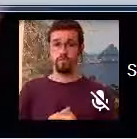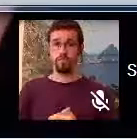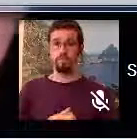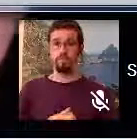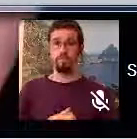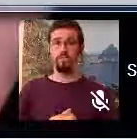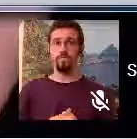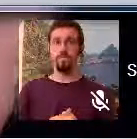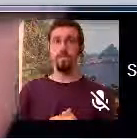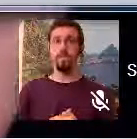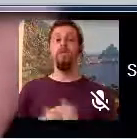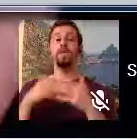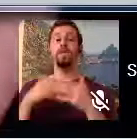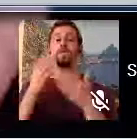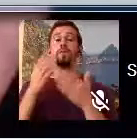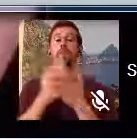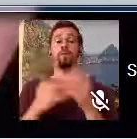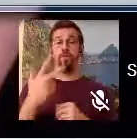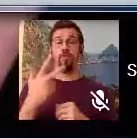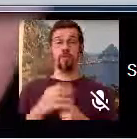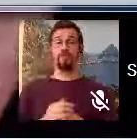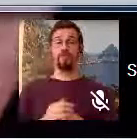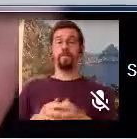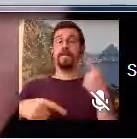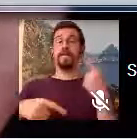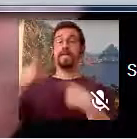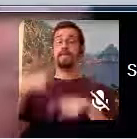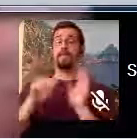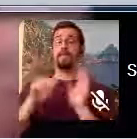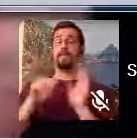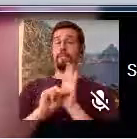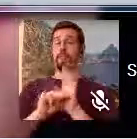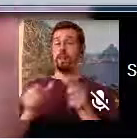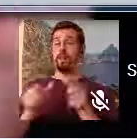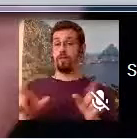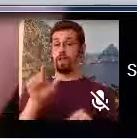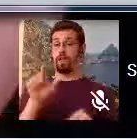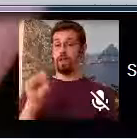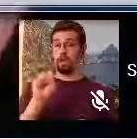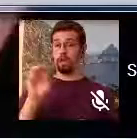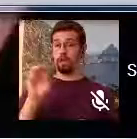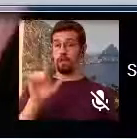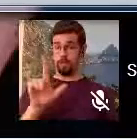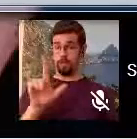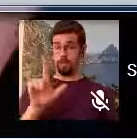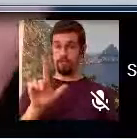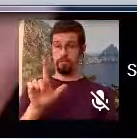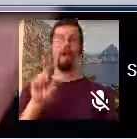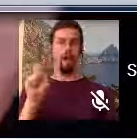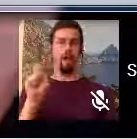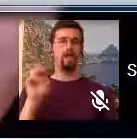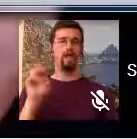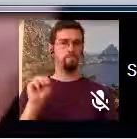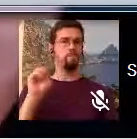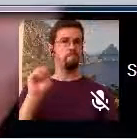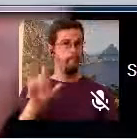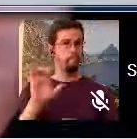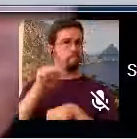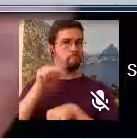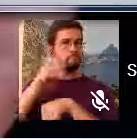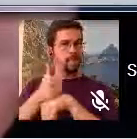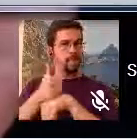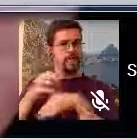Okay, part 3. The sign modeling language, SML, is an XML-based